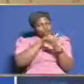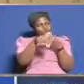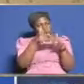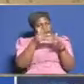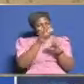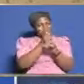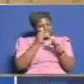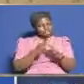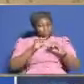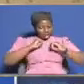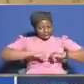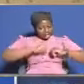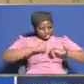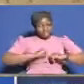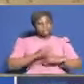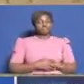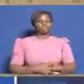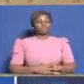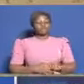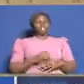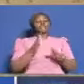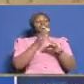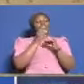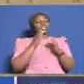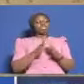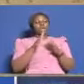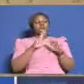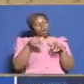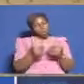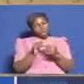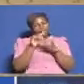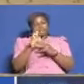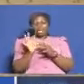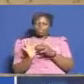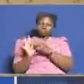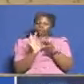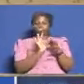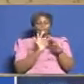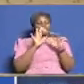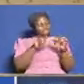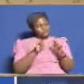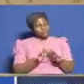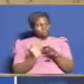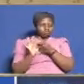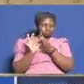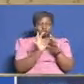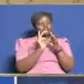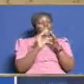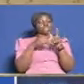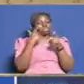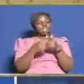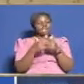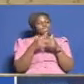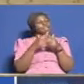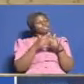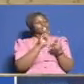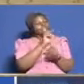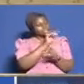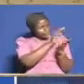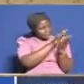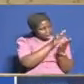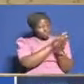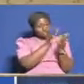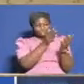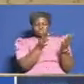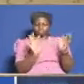Stakeholders comes together, all the leaders comes together, farmers comes together, and of course the receiver comes together. I have